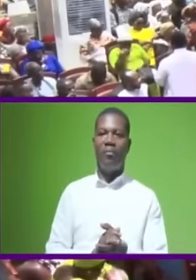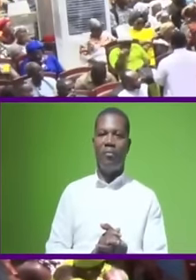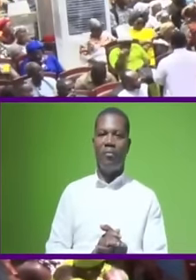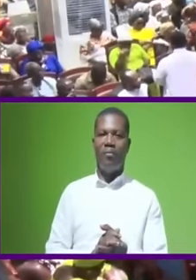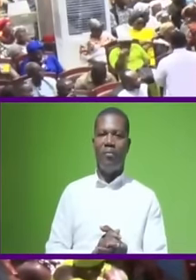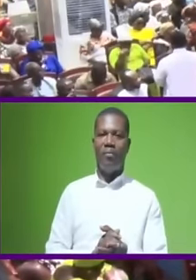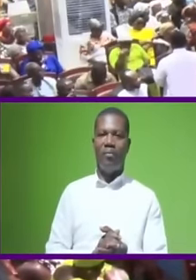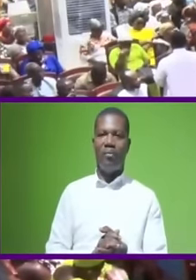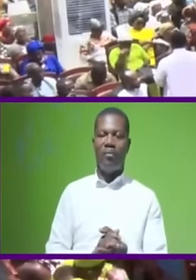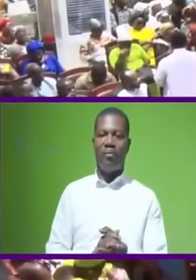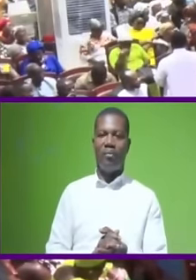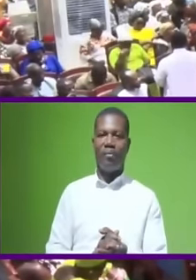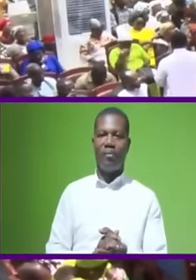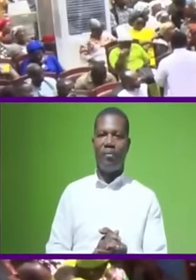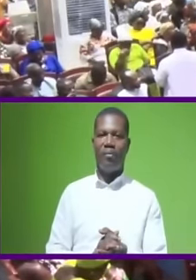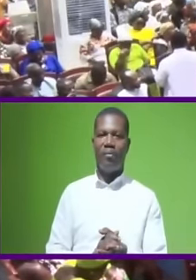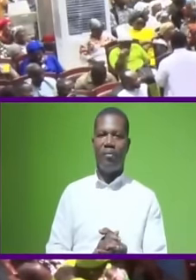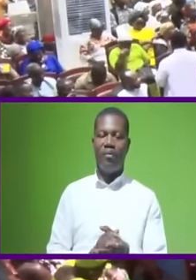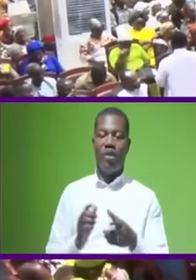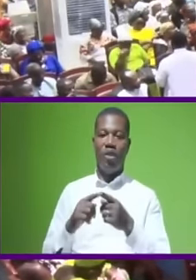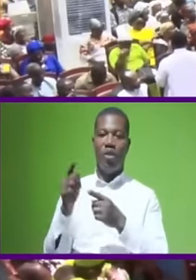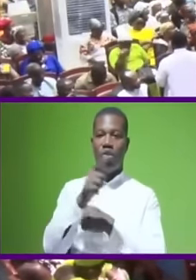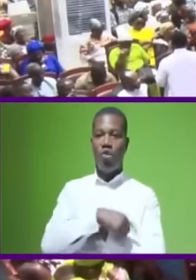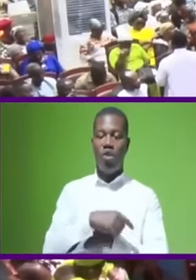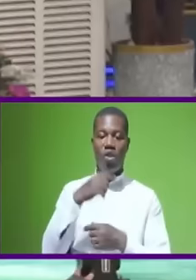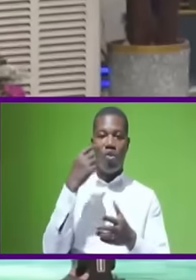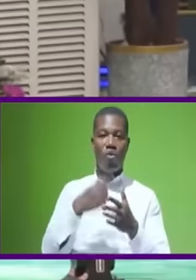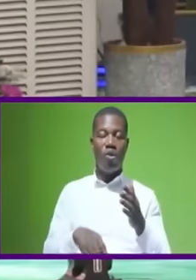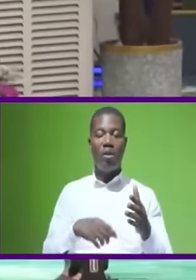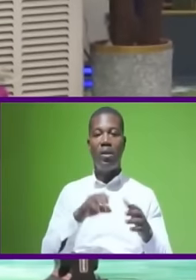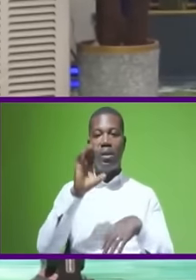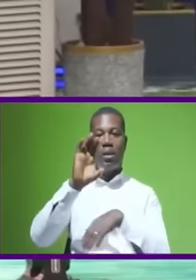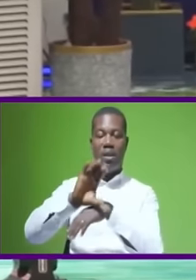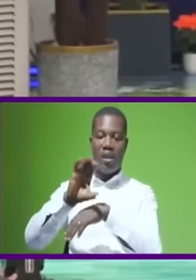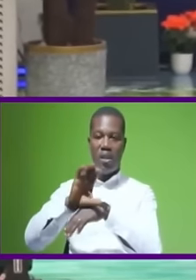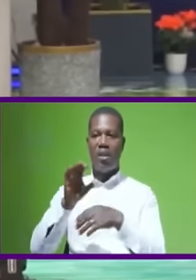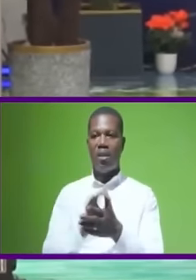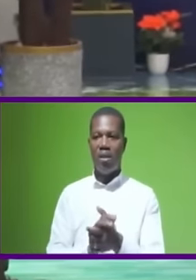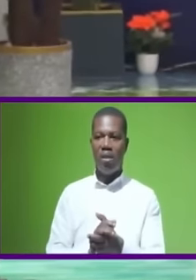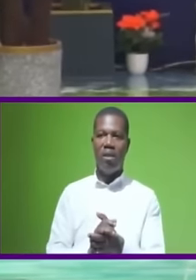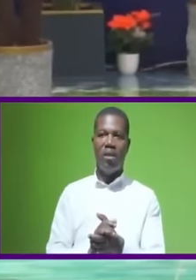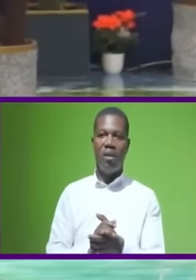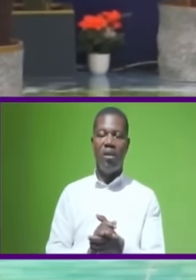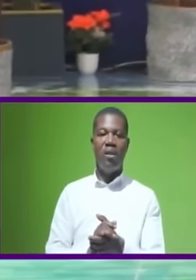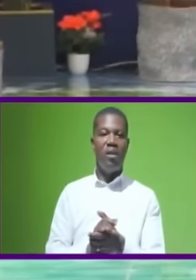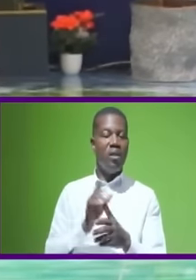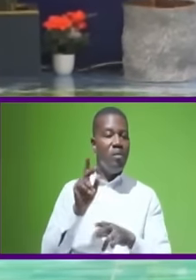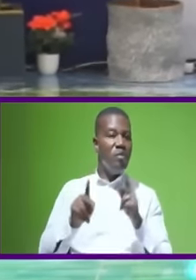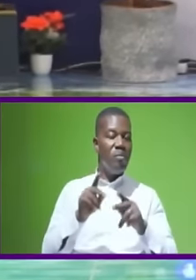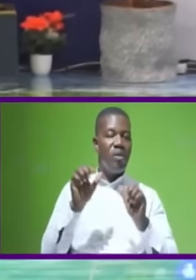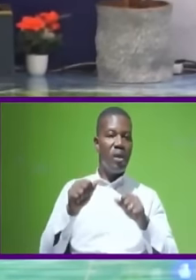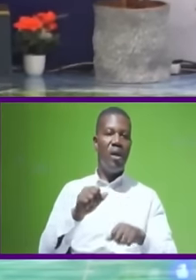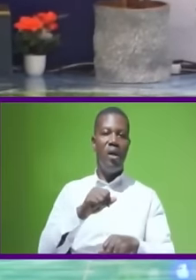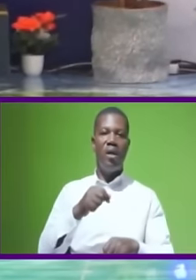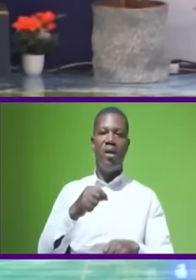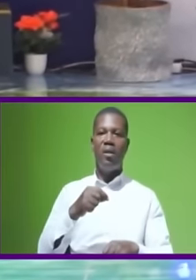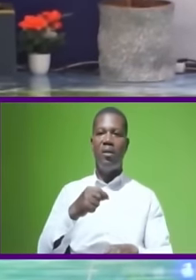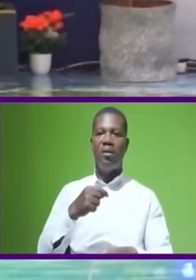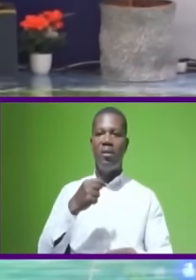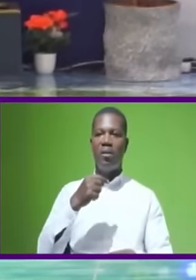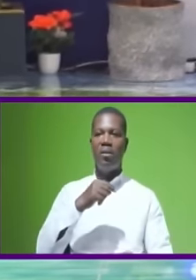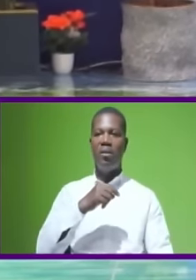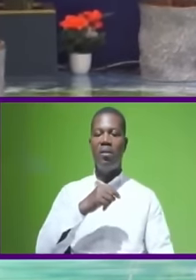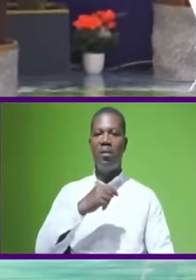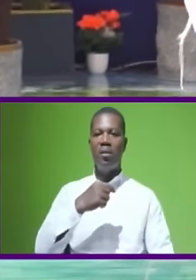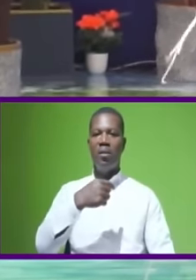being. And I saw the bang and a nipa bit me didn't insist in a bosses. I saw it no,